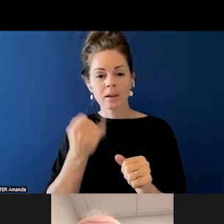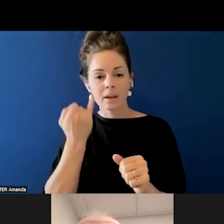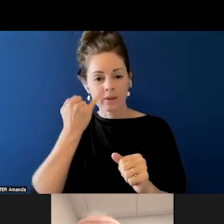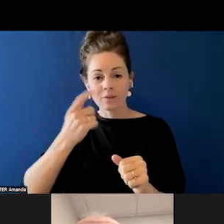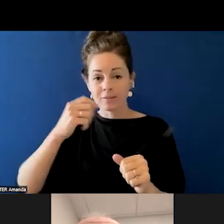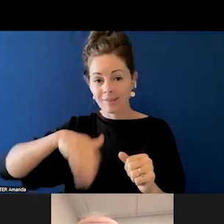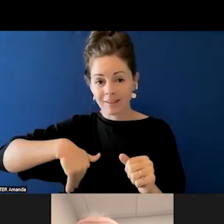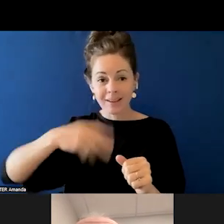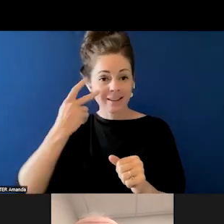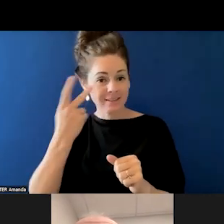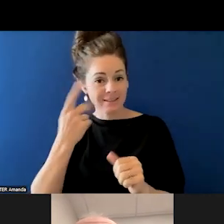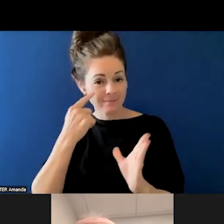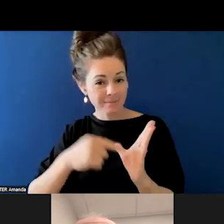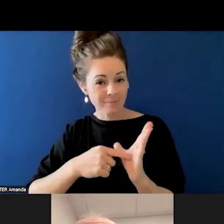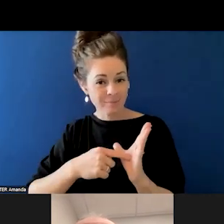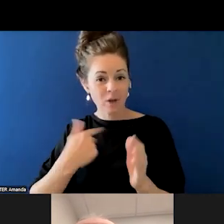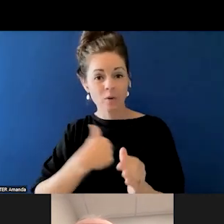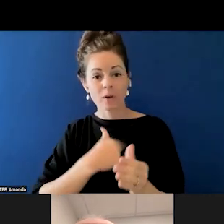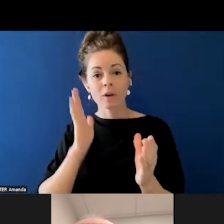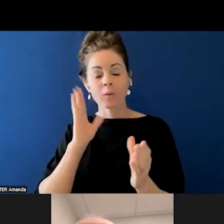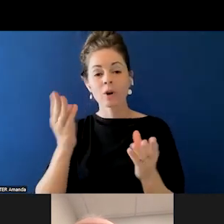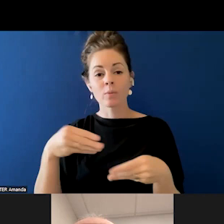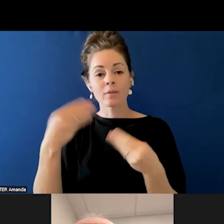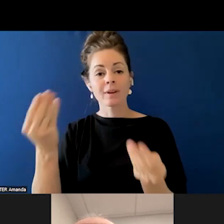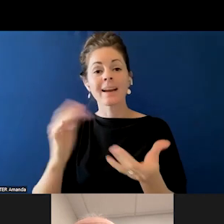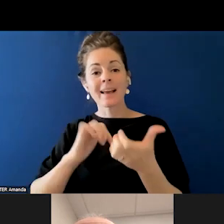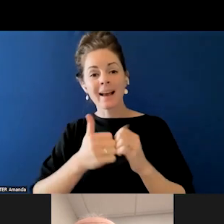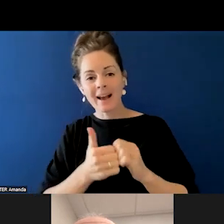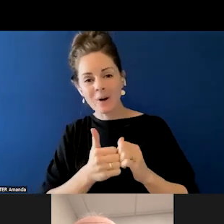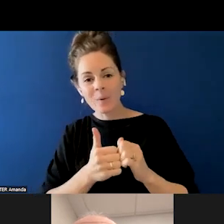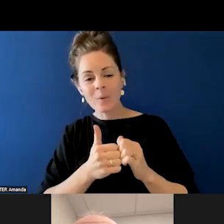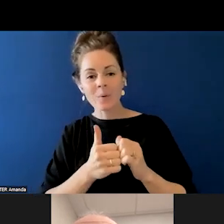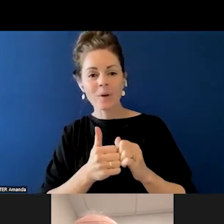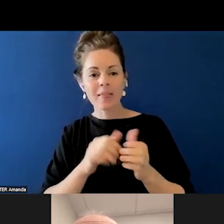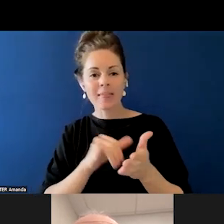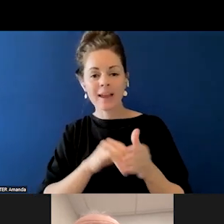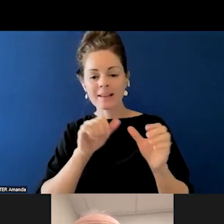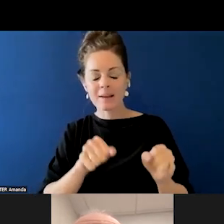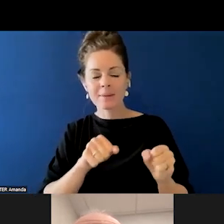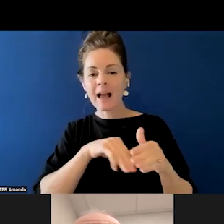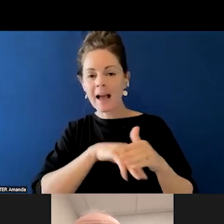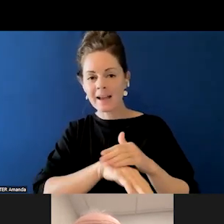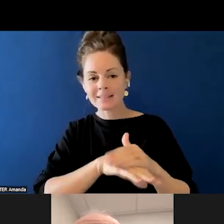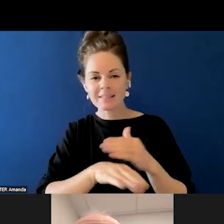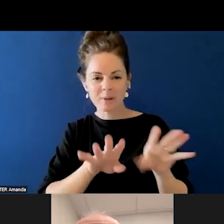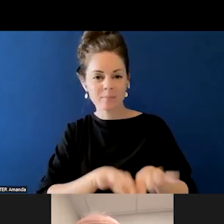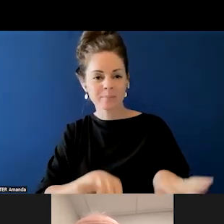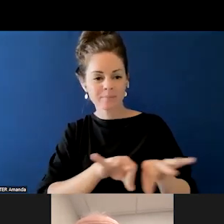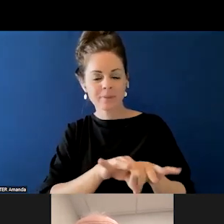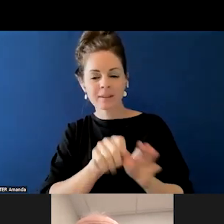already, we'll be, you know, providing how that can be accessed by key stakeholder